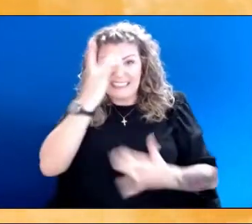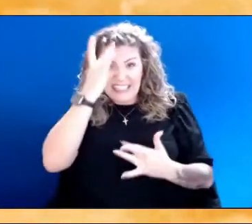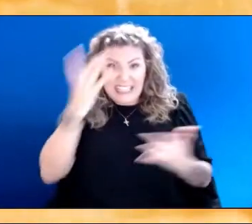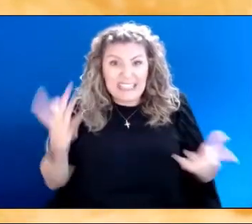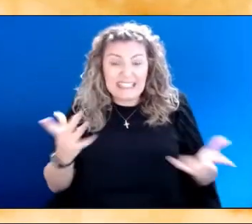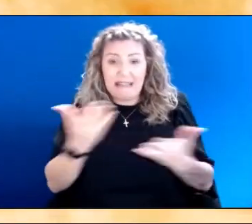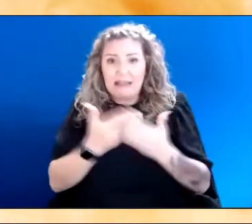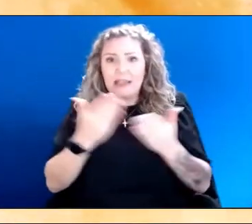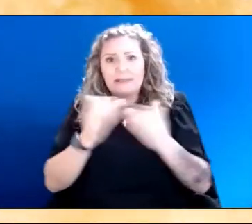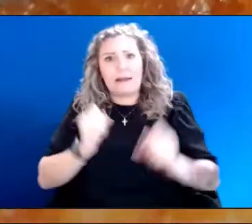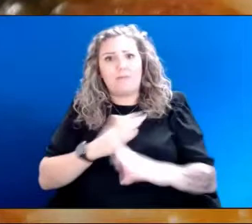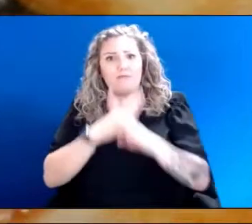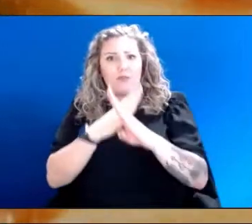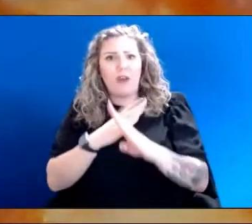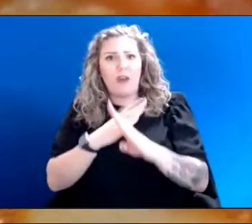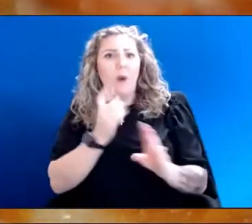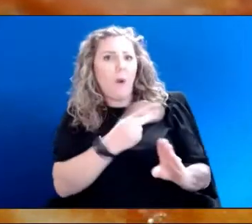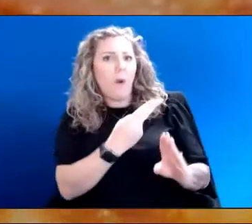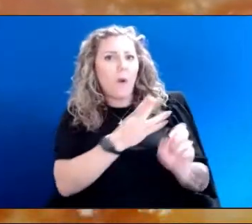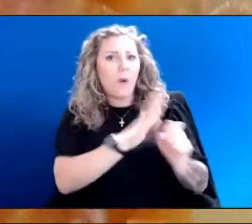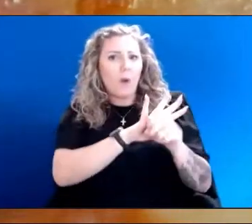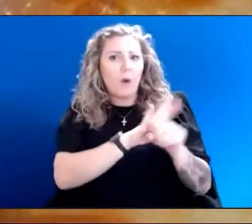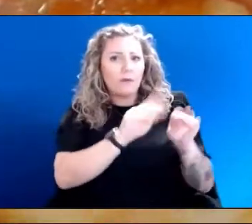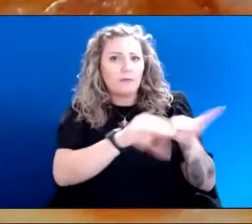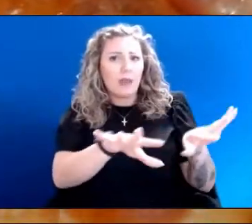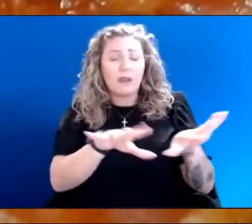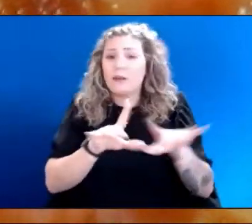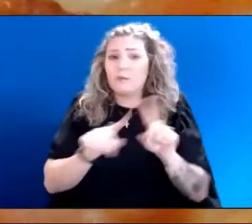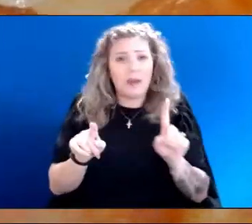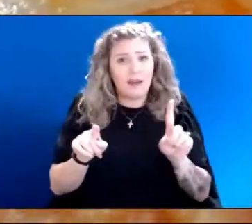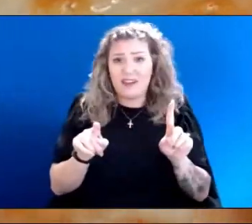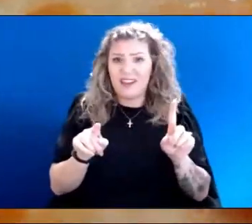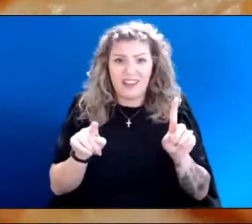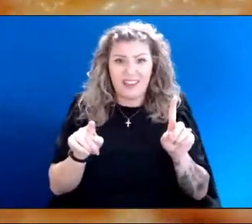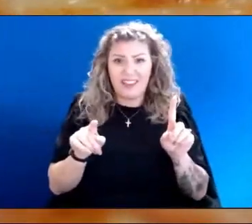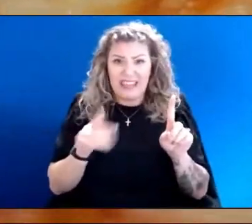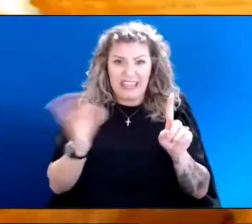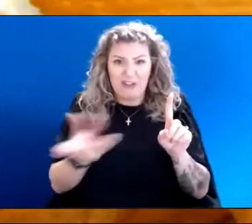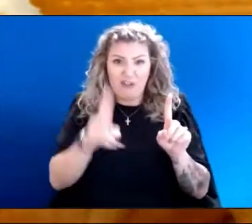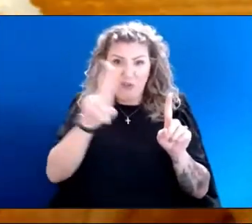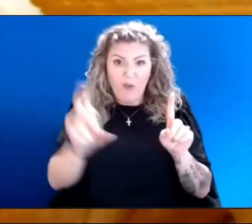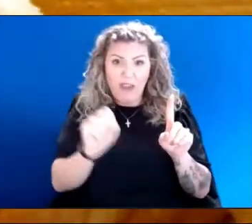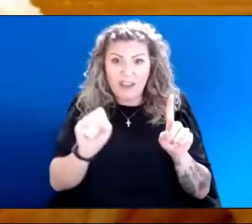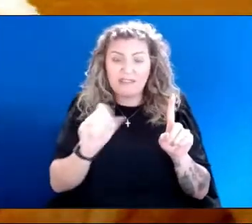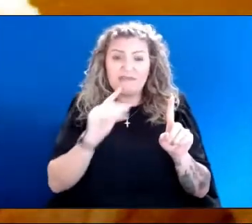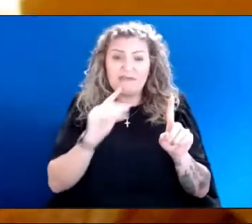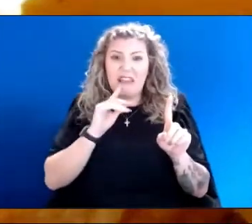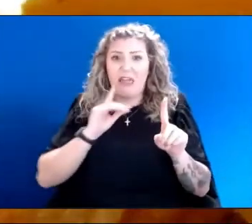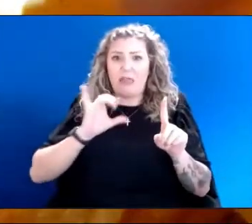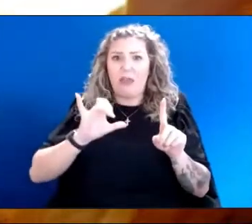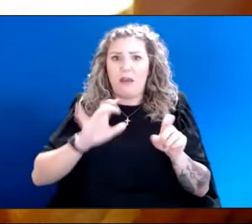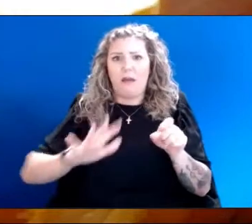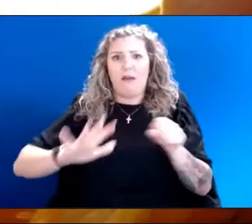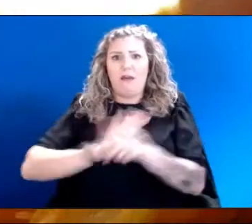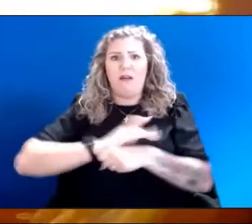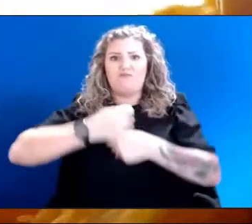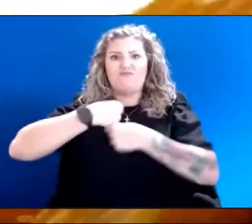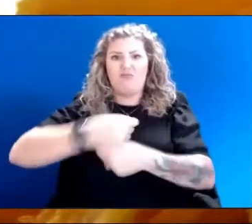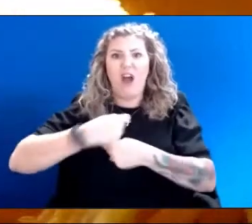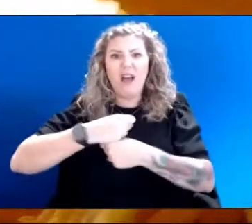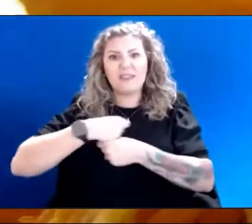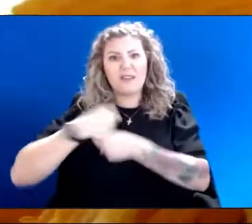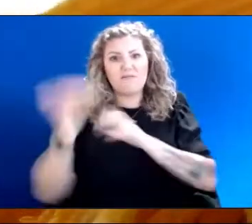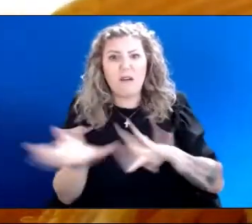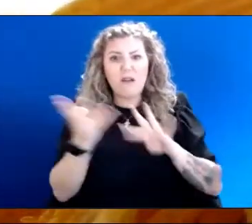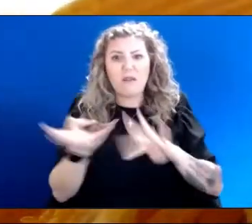everybody looks at, hey, COVID was the pandemic. The westernization in this ultra processed food, that's kind of one of the bigger